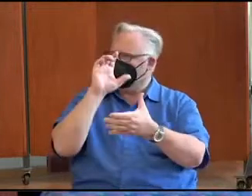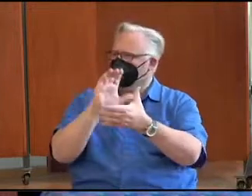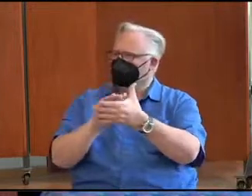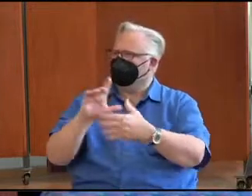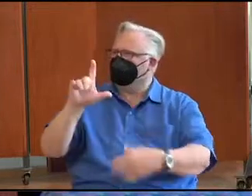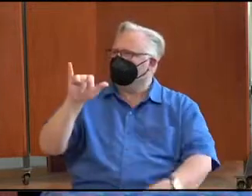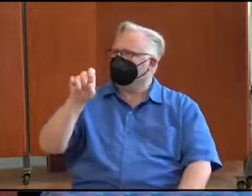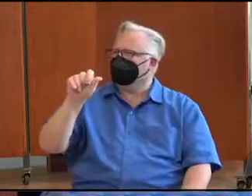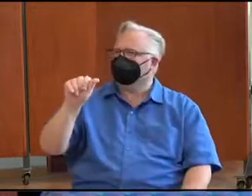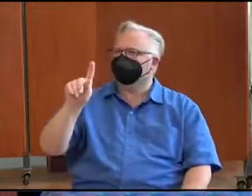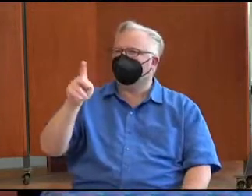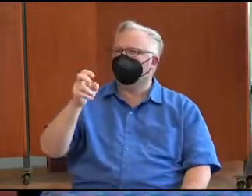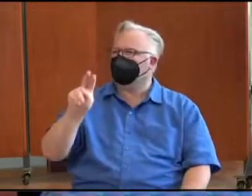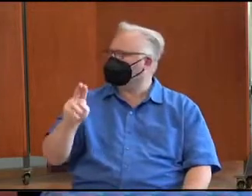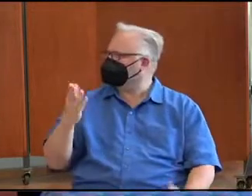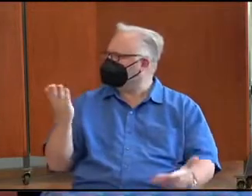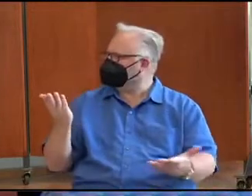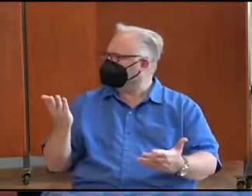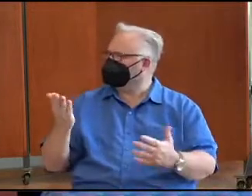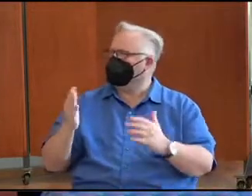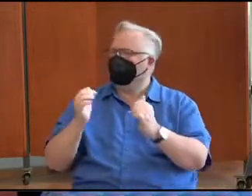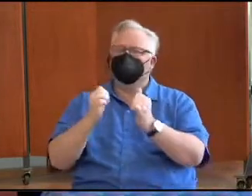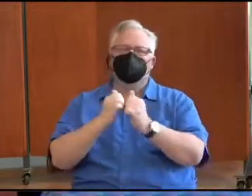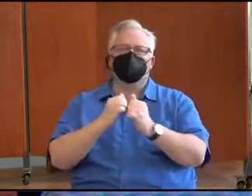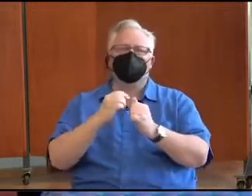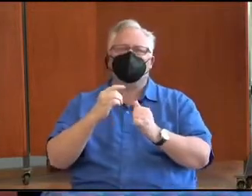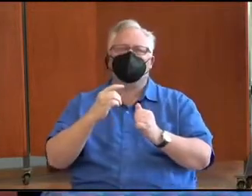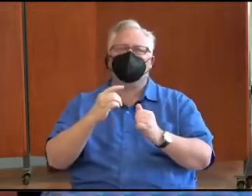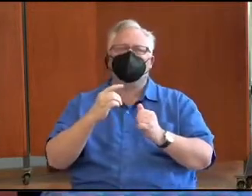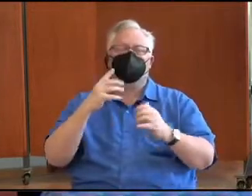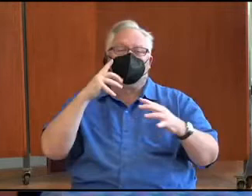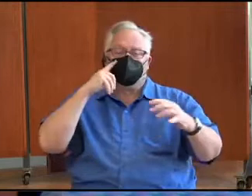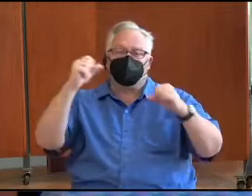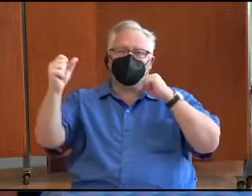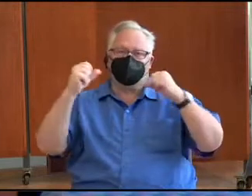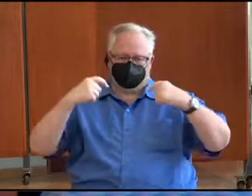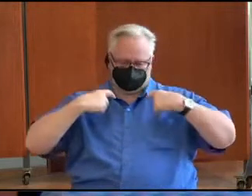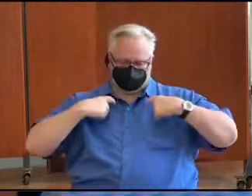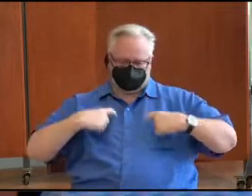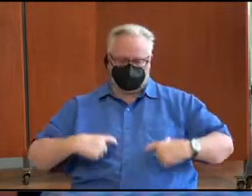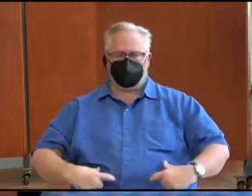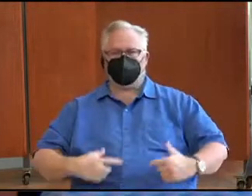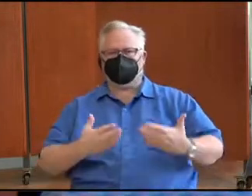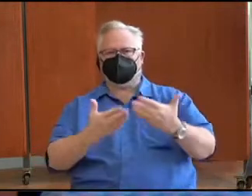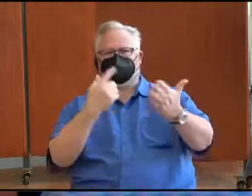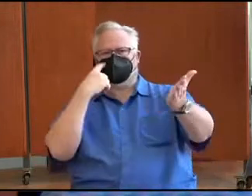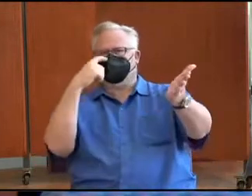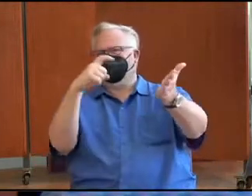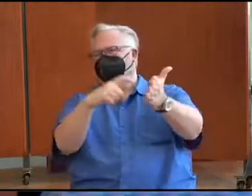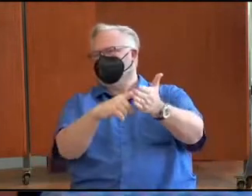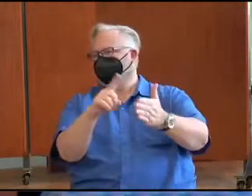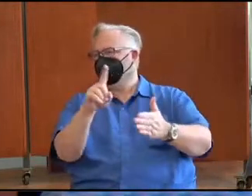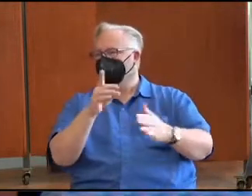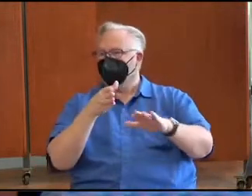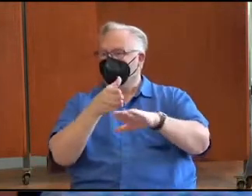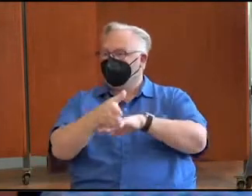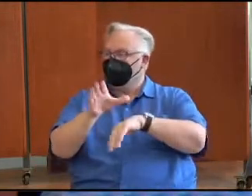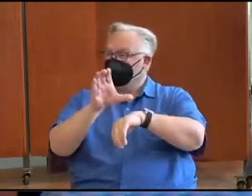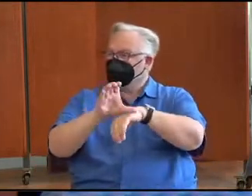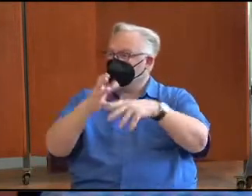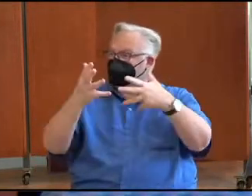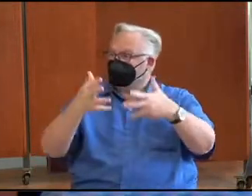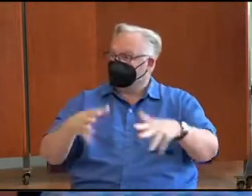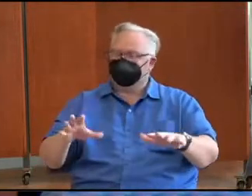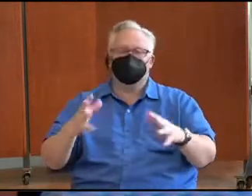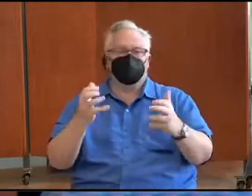is with us today wearing a colorful silk scarf. If you would like to speak with someone after, you can find her